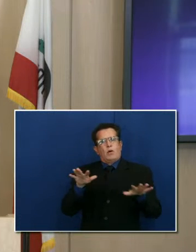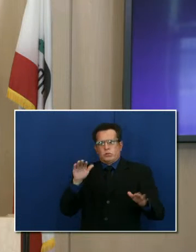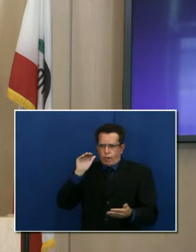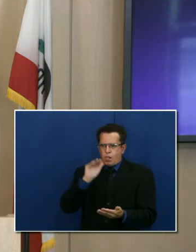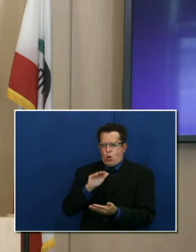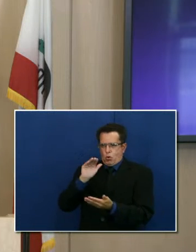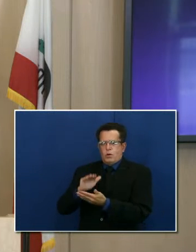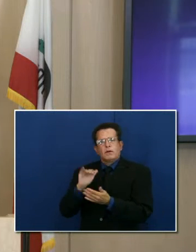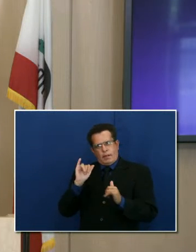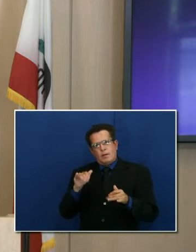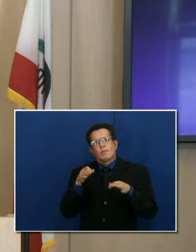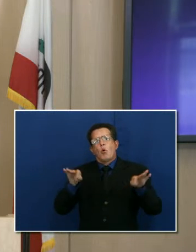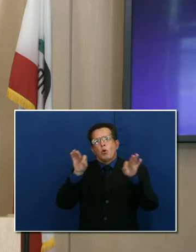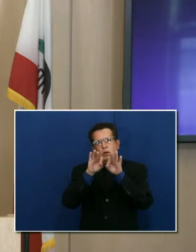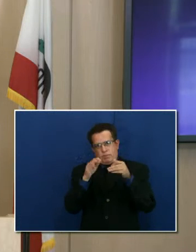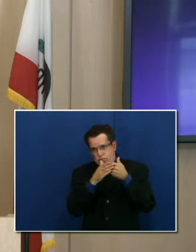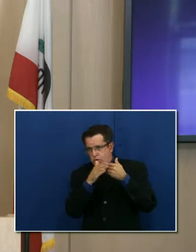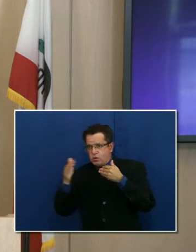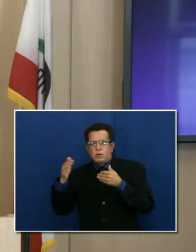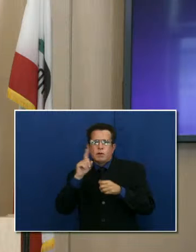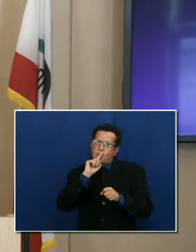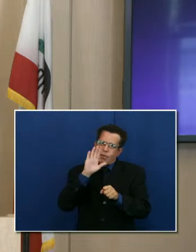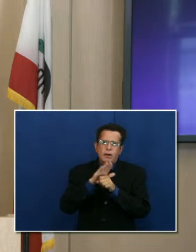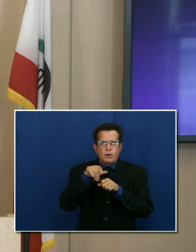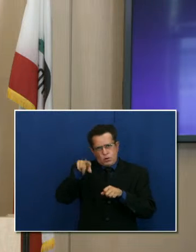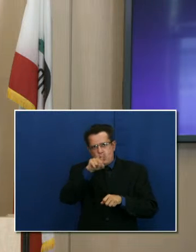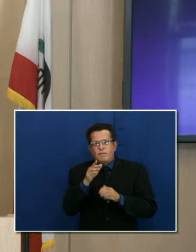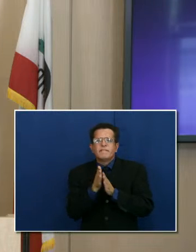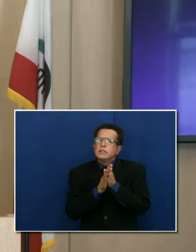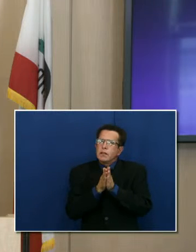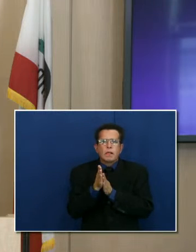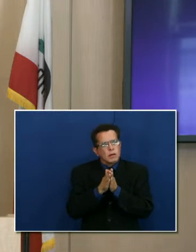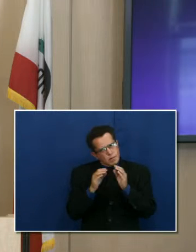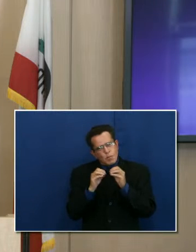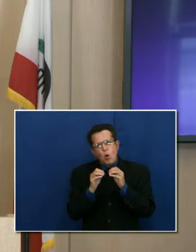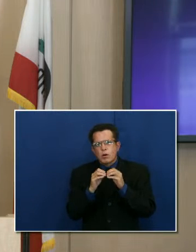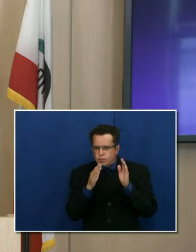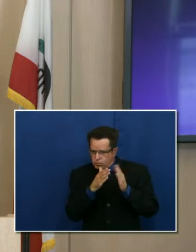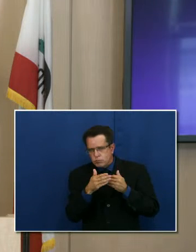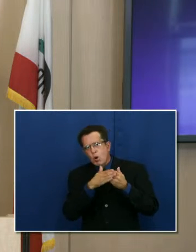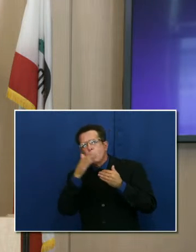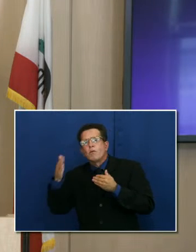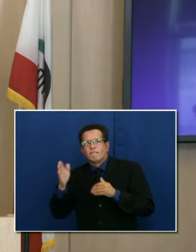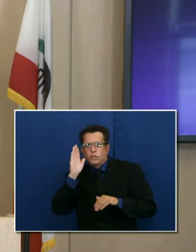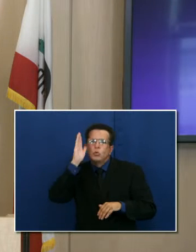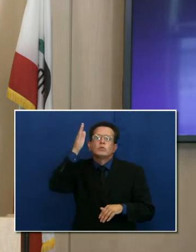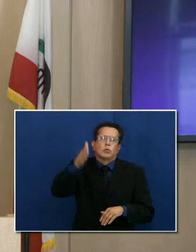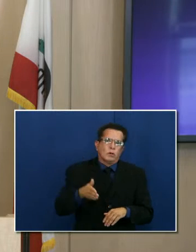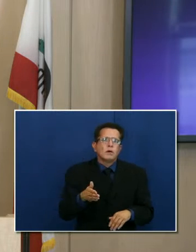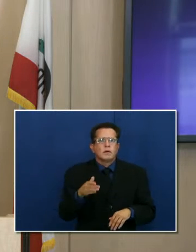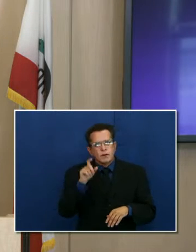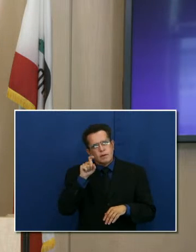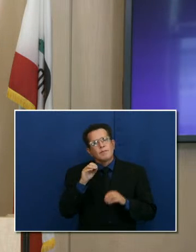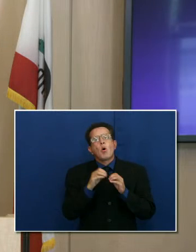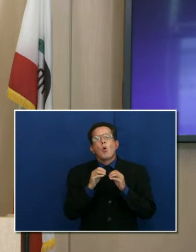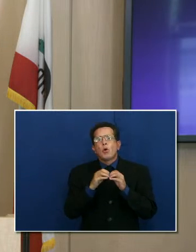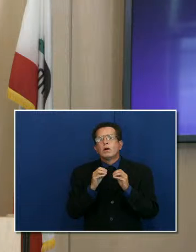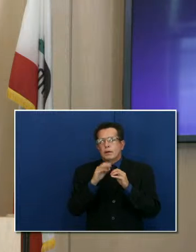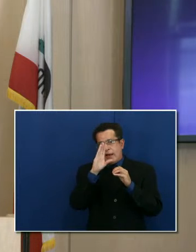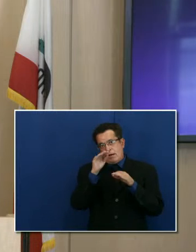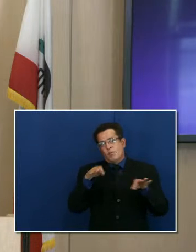doing, that we remain very committed and very vigilant about our actions. It's also important in a time in